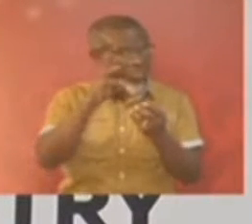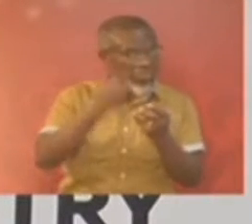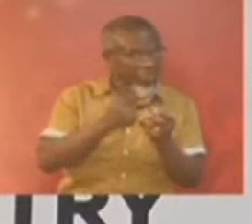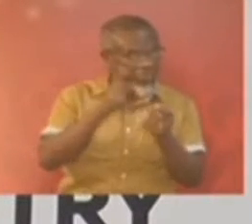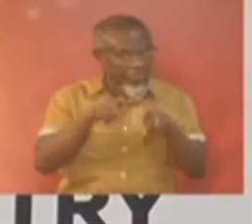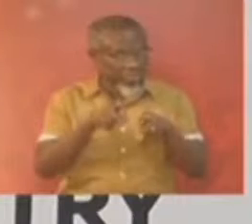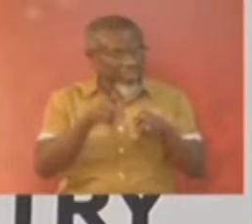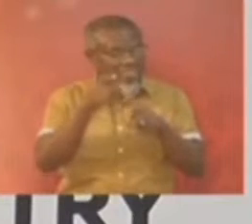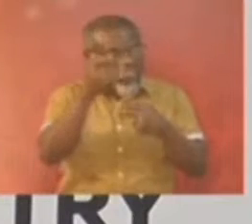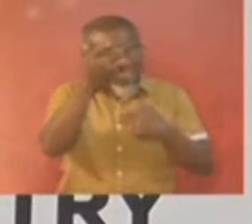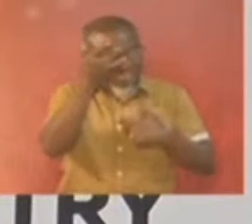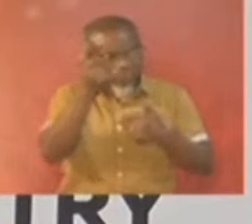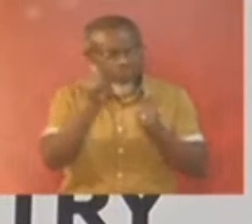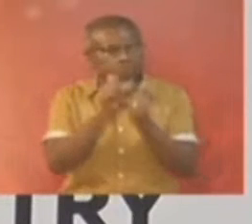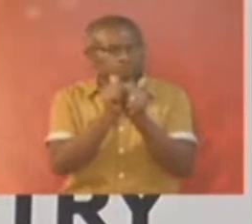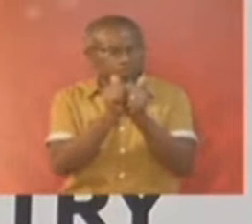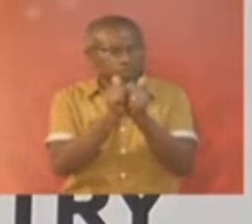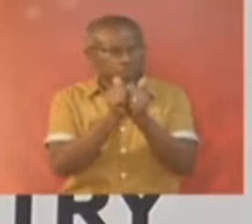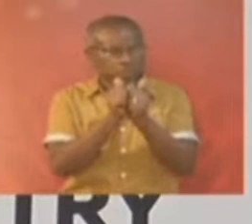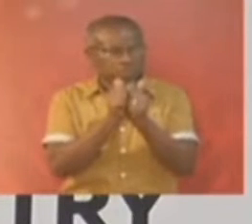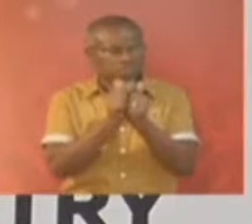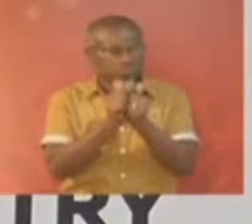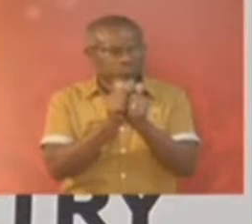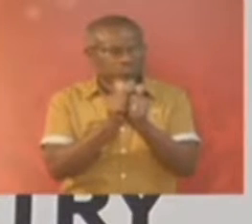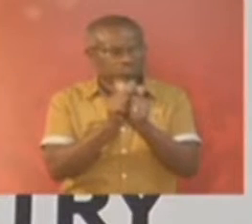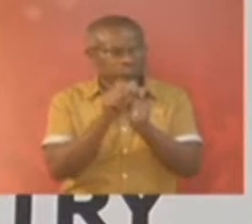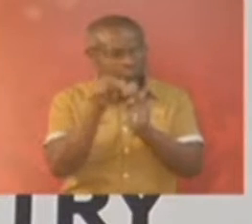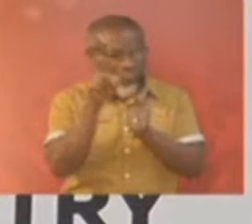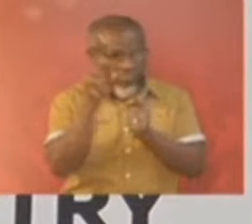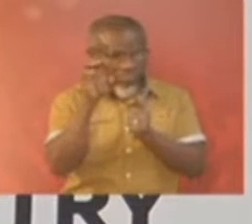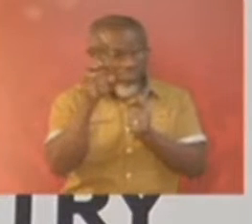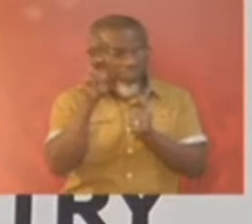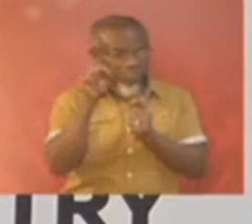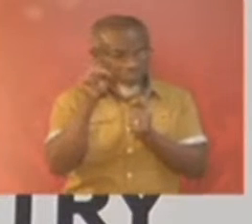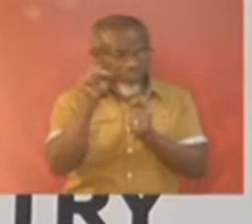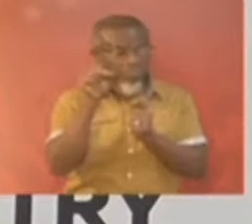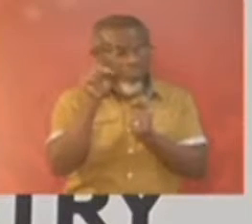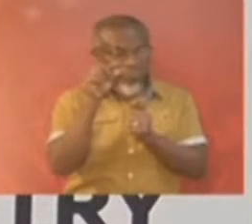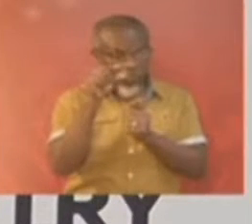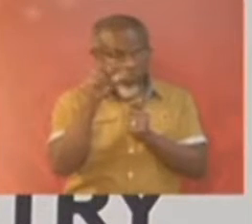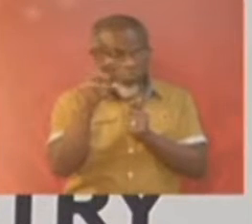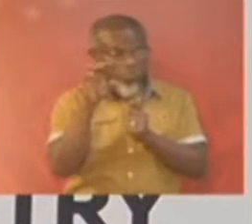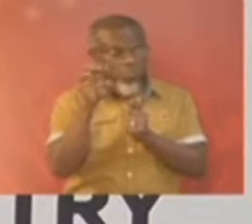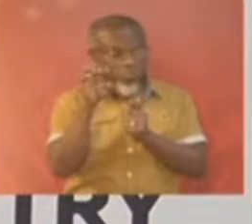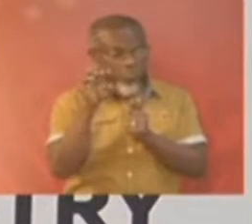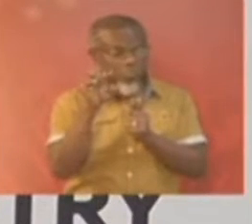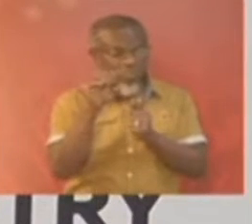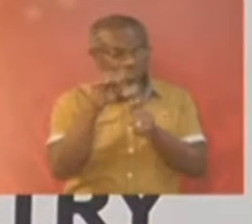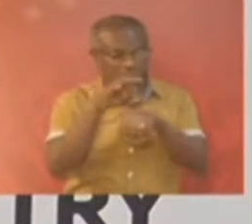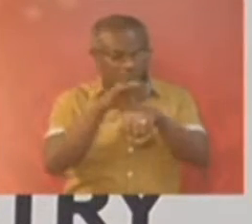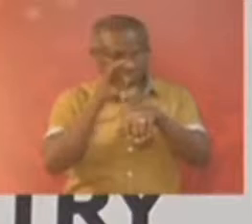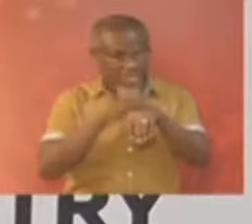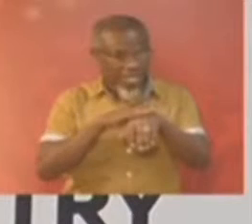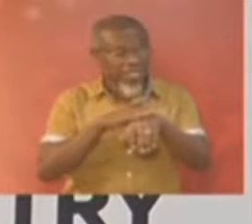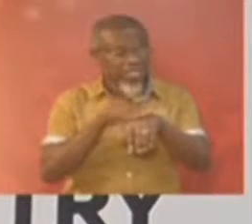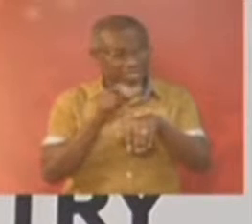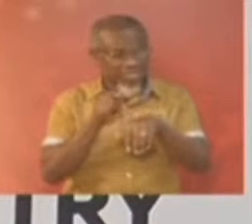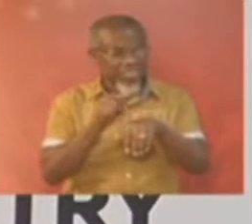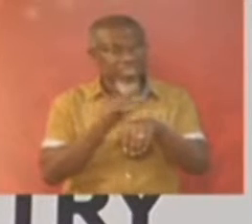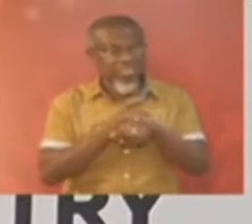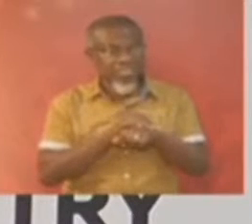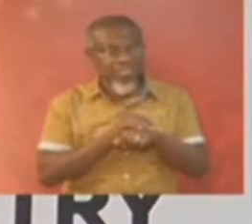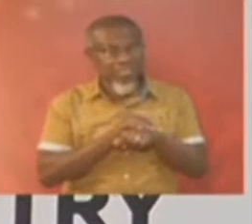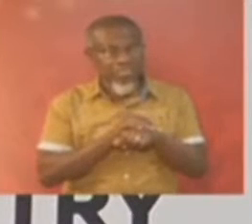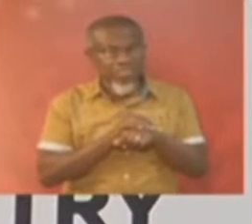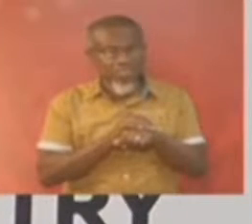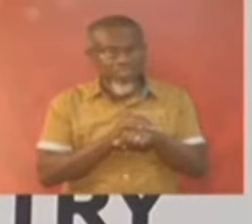dengue in Trinidad, which sort of started to subside around 2016 to 17, where we got into a very good position, having less than,